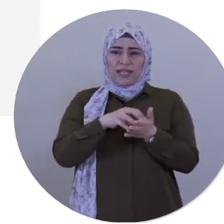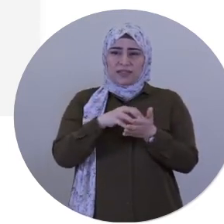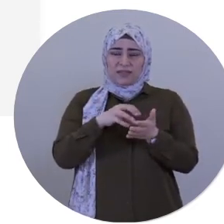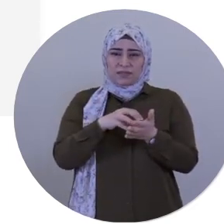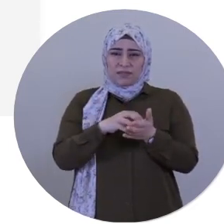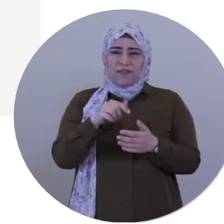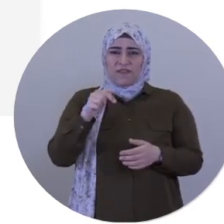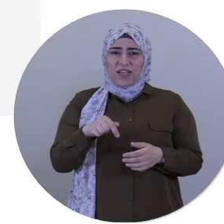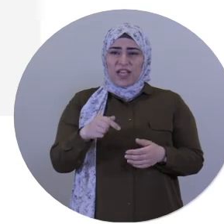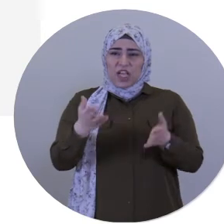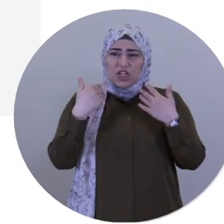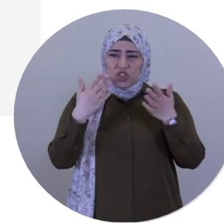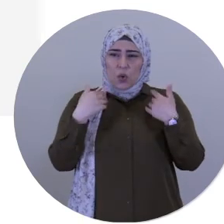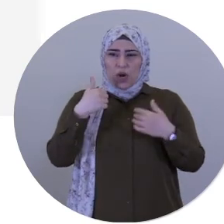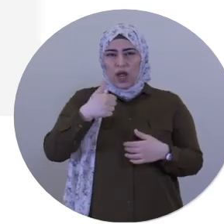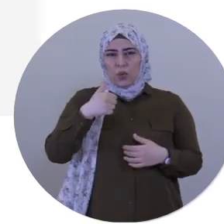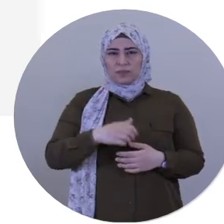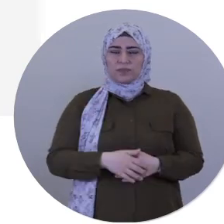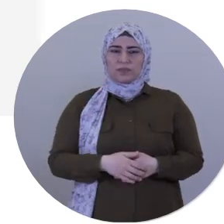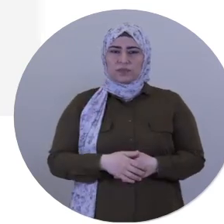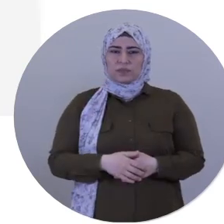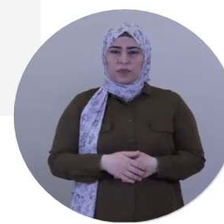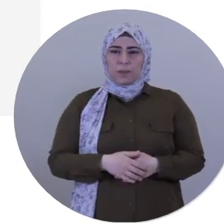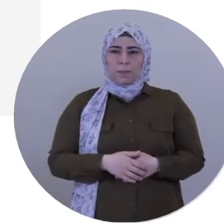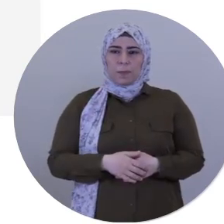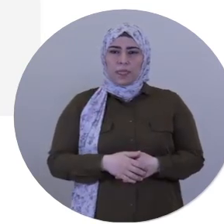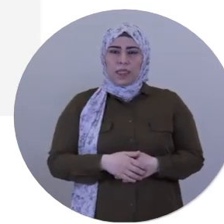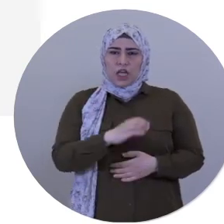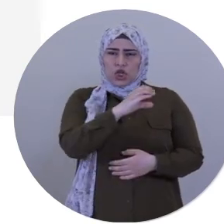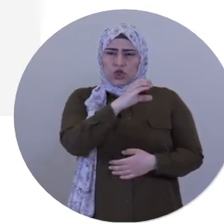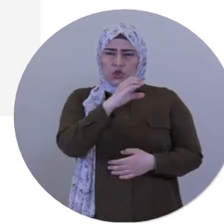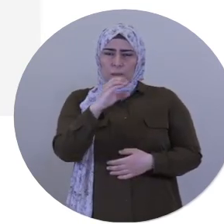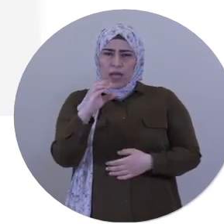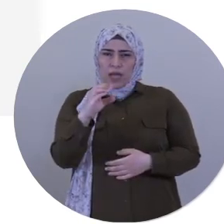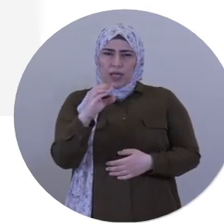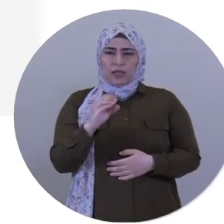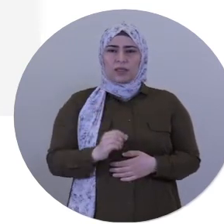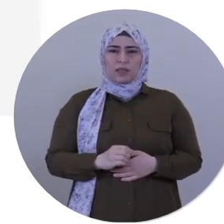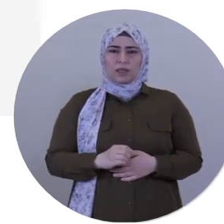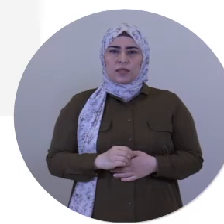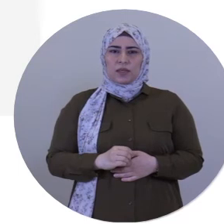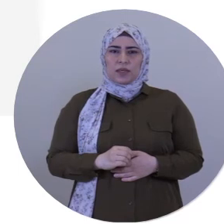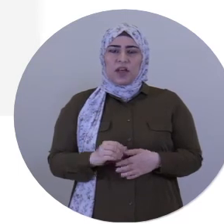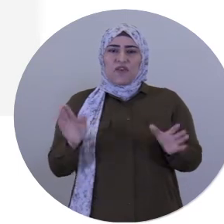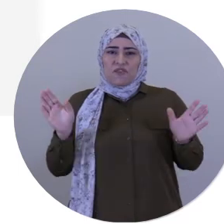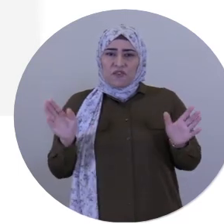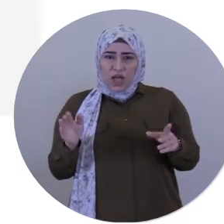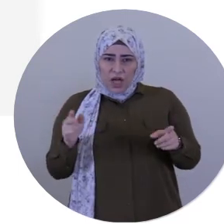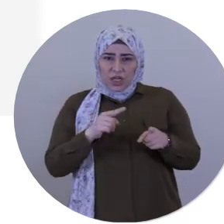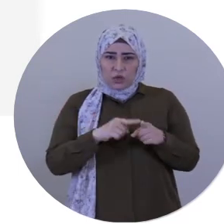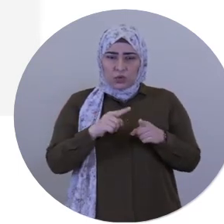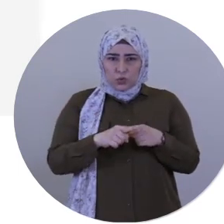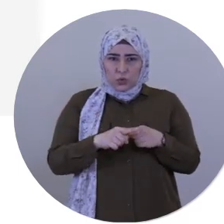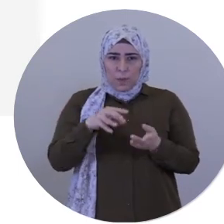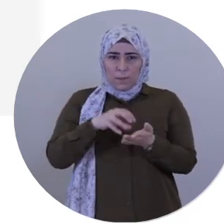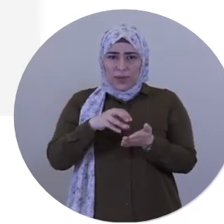fly away? Birds and butterflies migrate to a place. And with nice weather, I can say